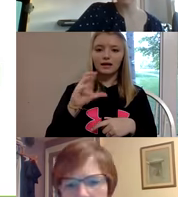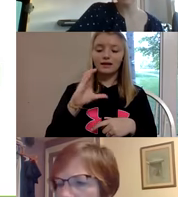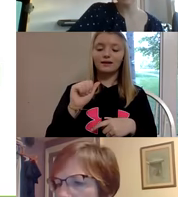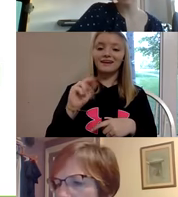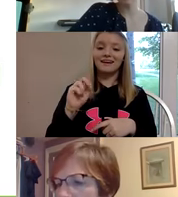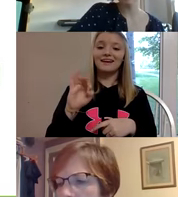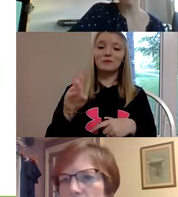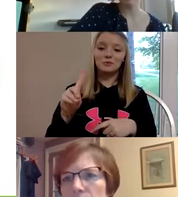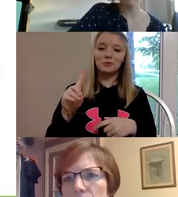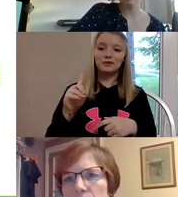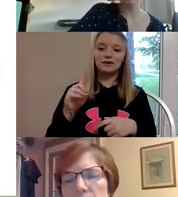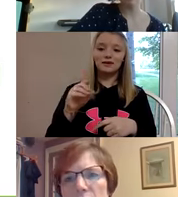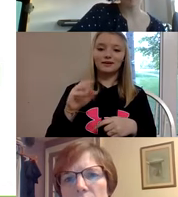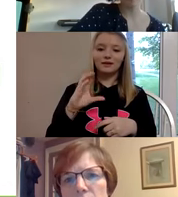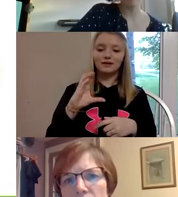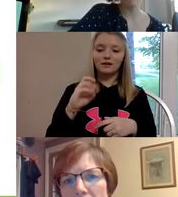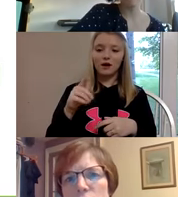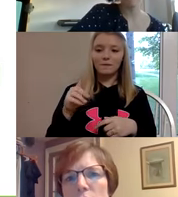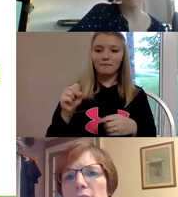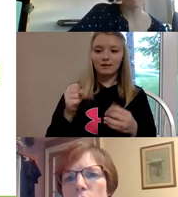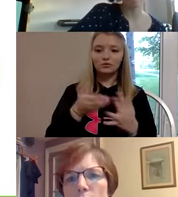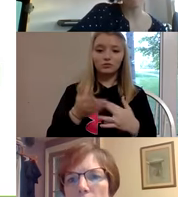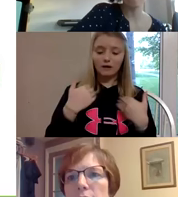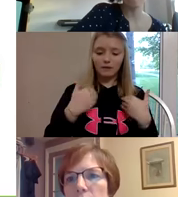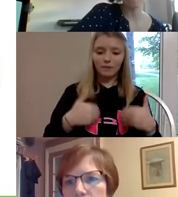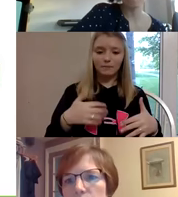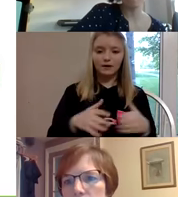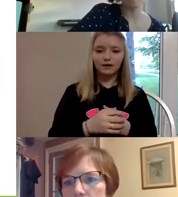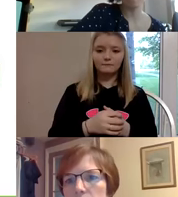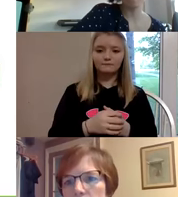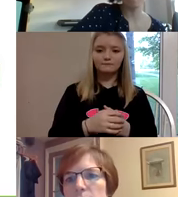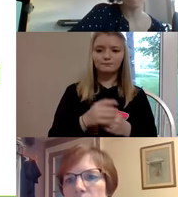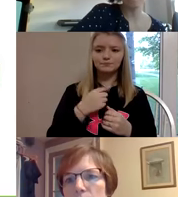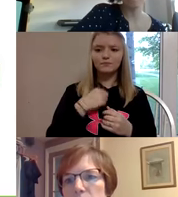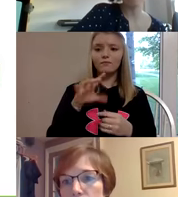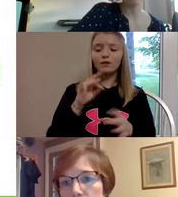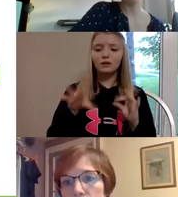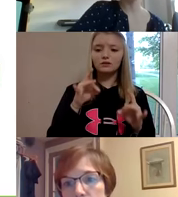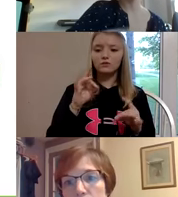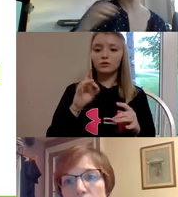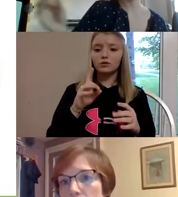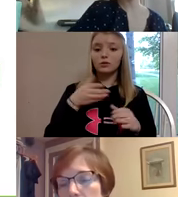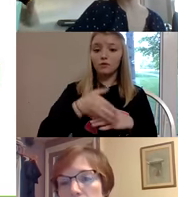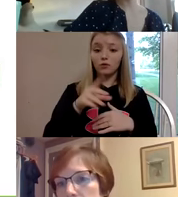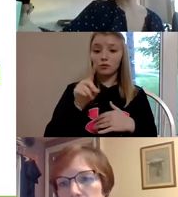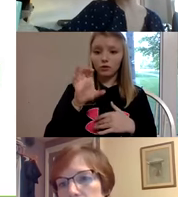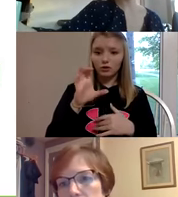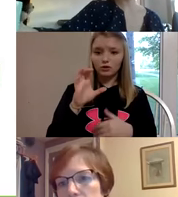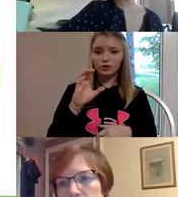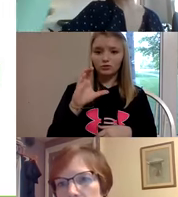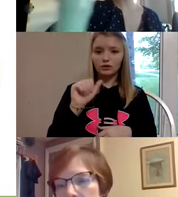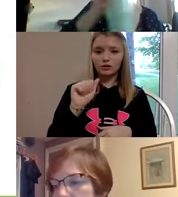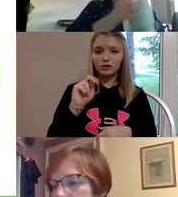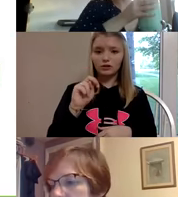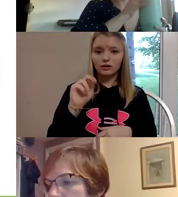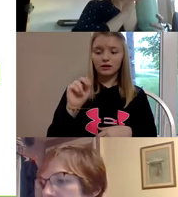And somewhere else in my research, I discovered there's actually like over 100 cannabinoids. So it